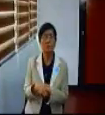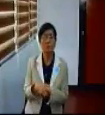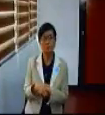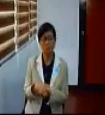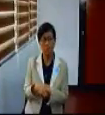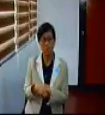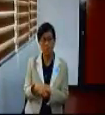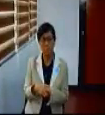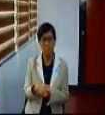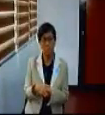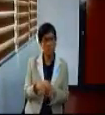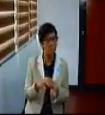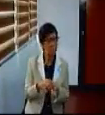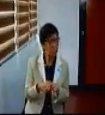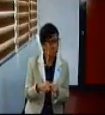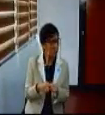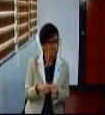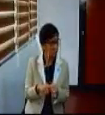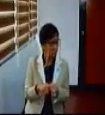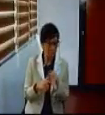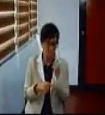But